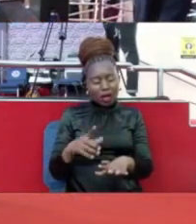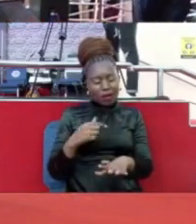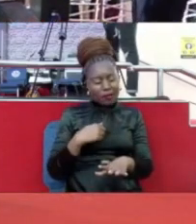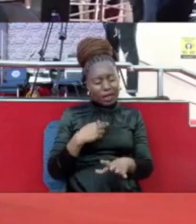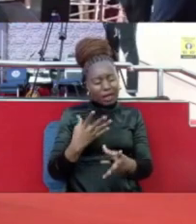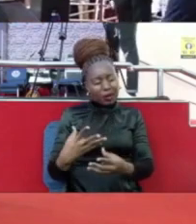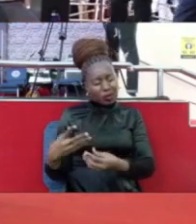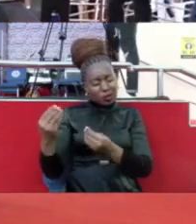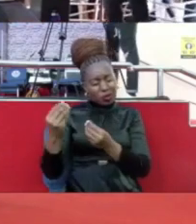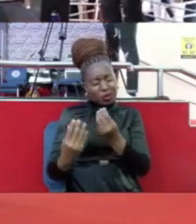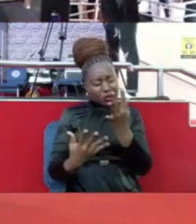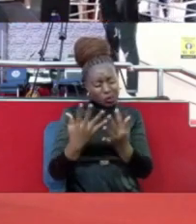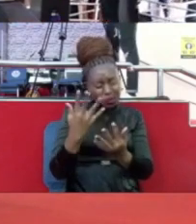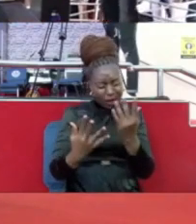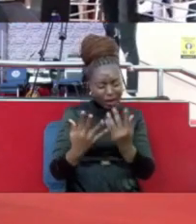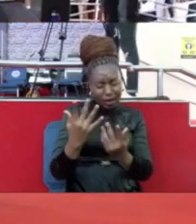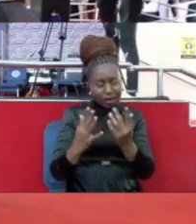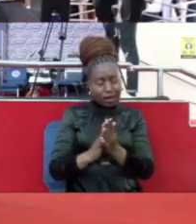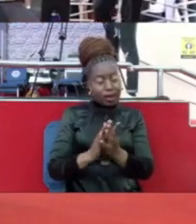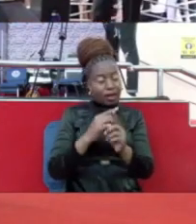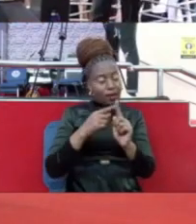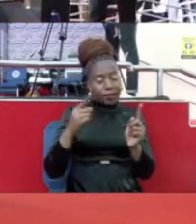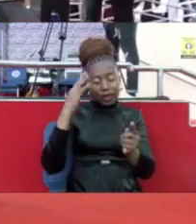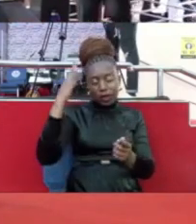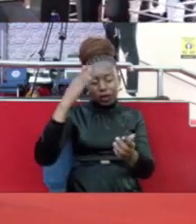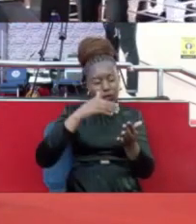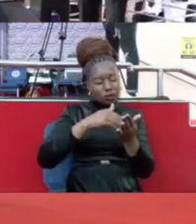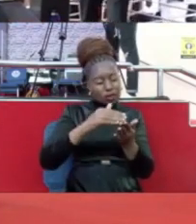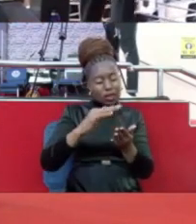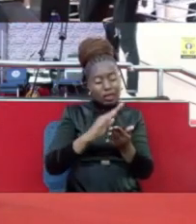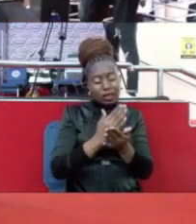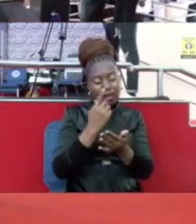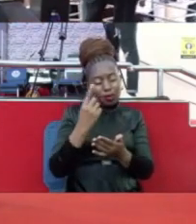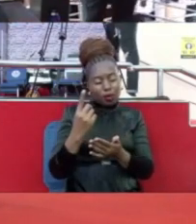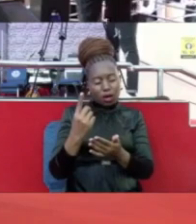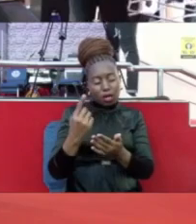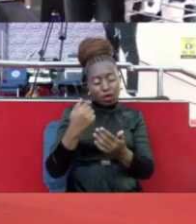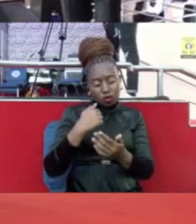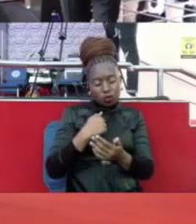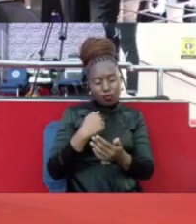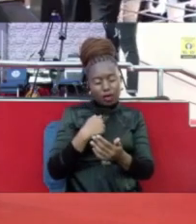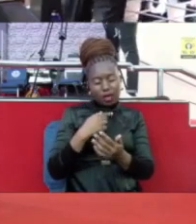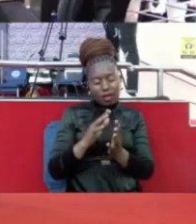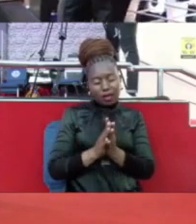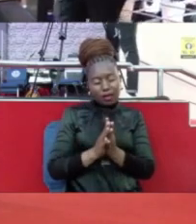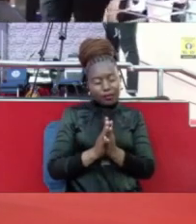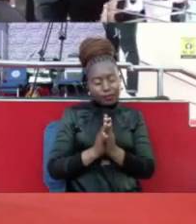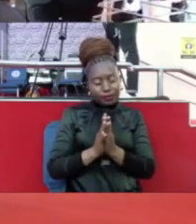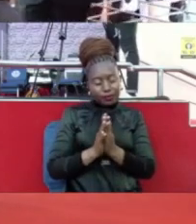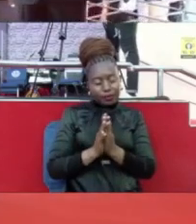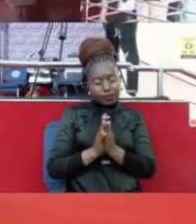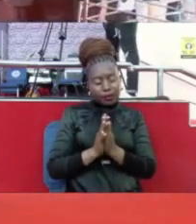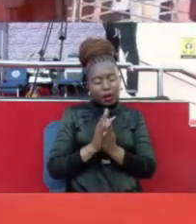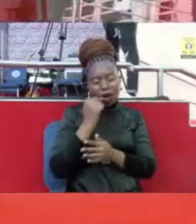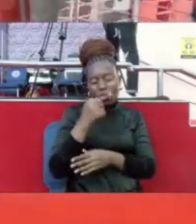Nikiwa naelekea kuzimu. And you sent somebody to me. Na ukanitumia mtu. That loved me more than I loved myself.